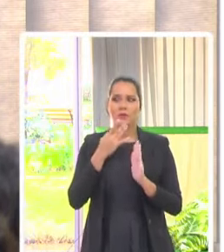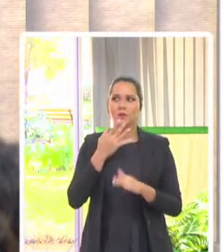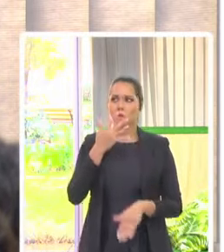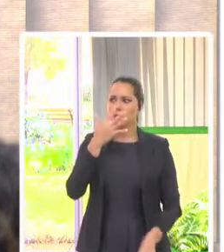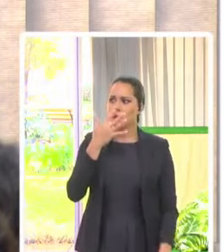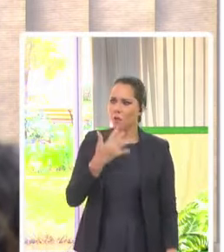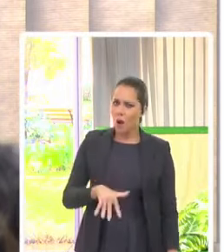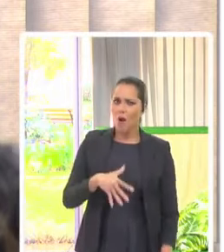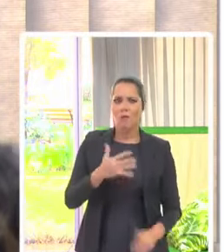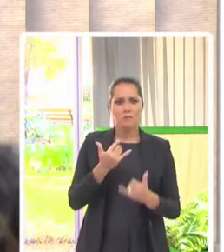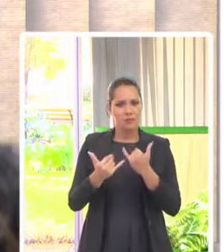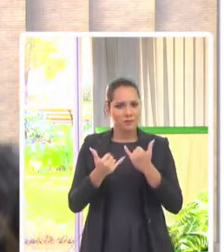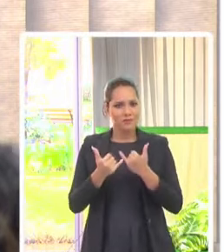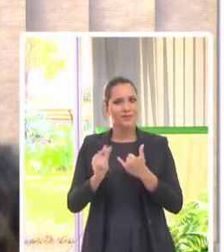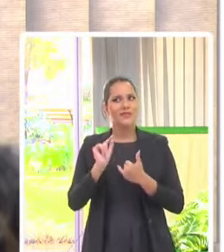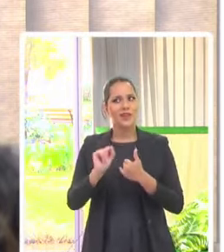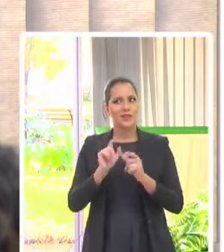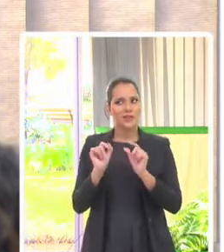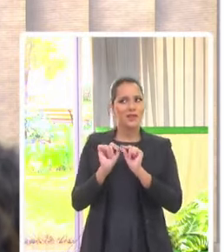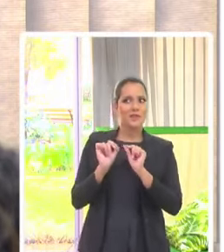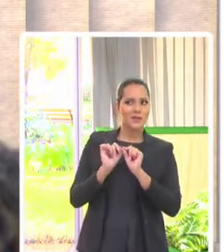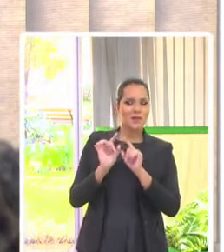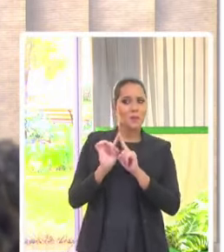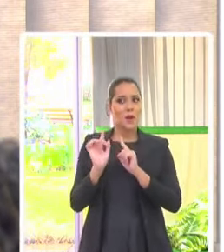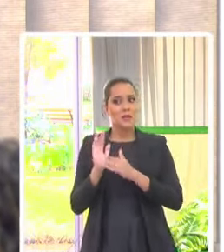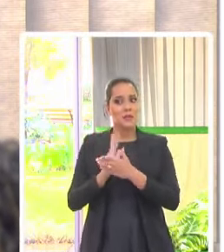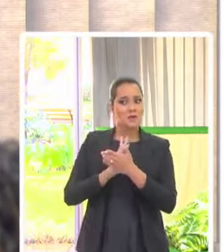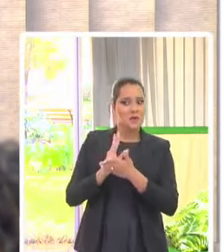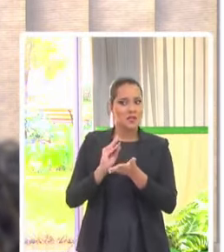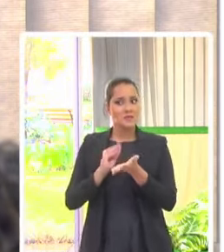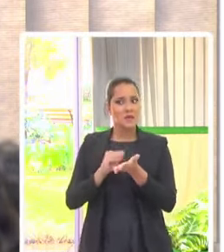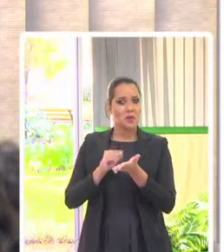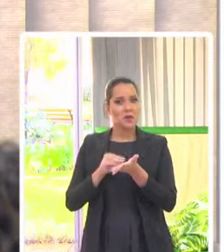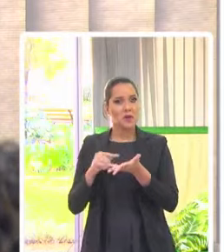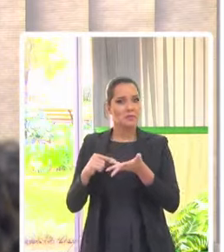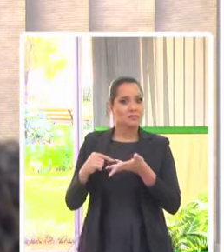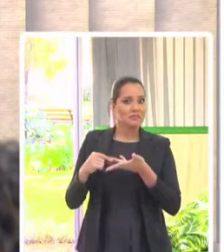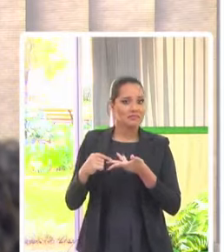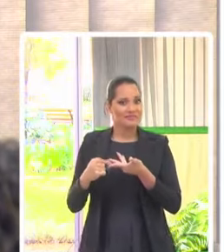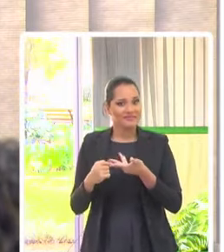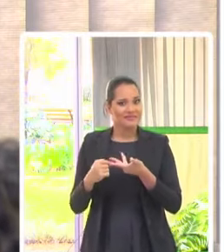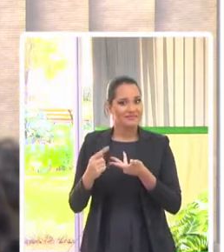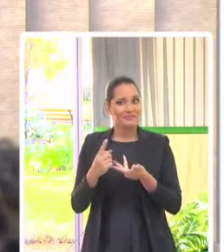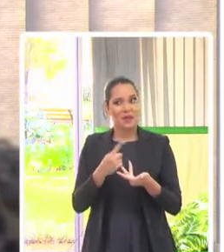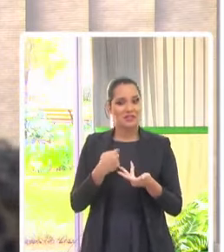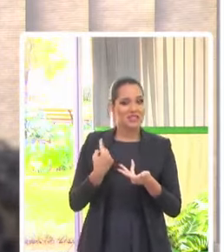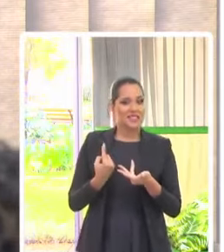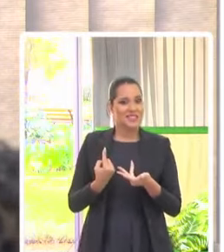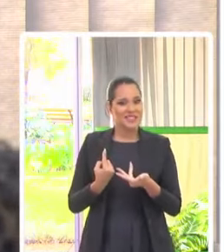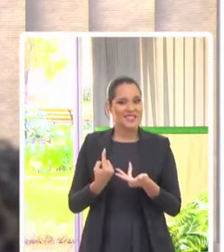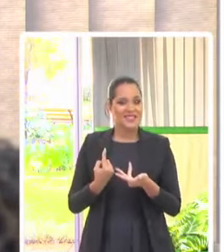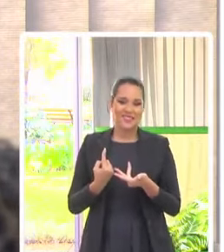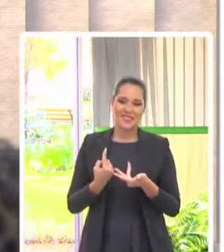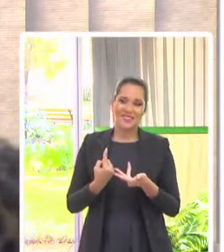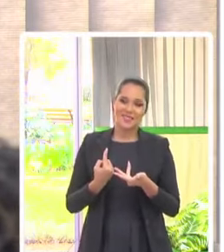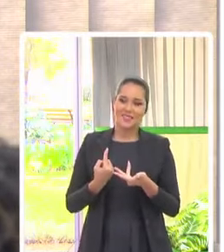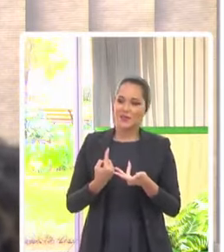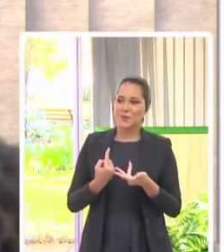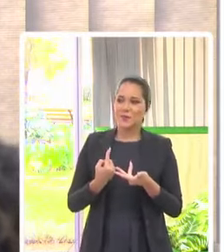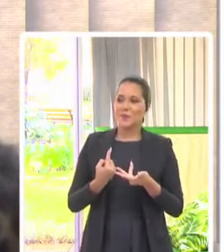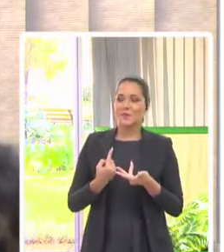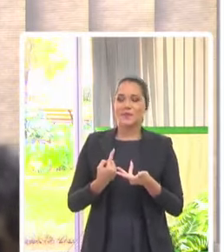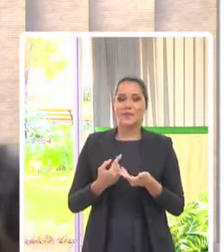we are doing, but maybe we're missing some of the points. So being complex and verbose as